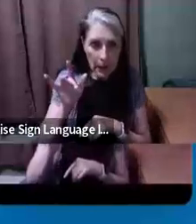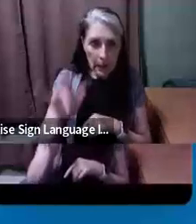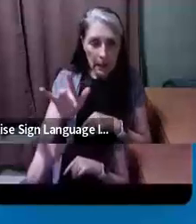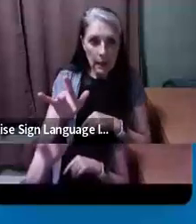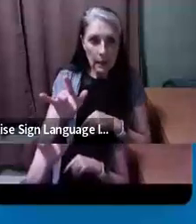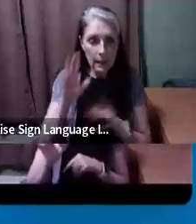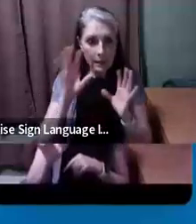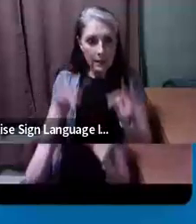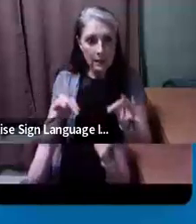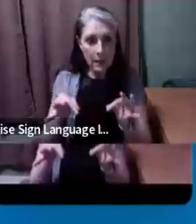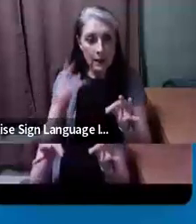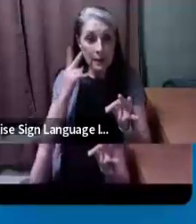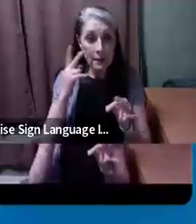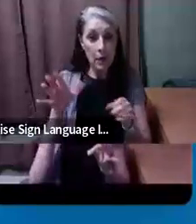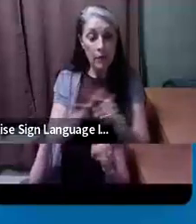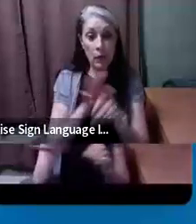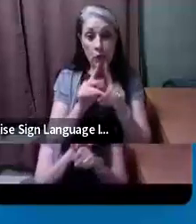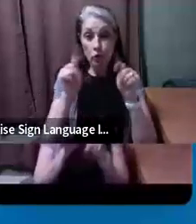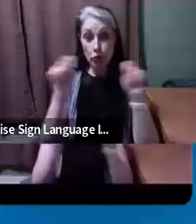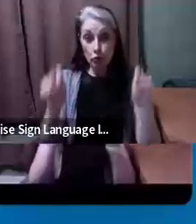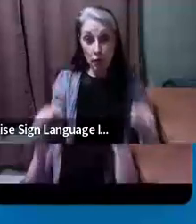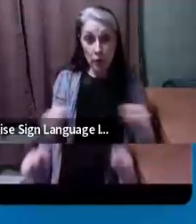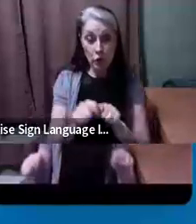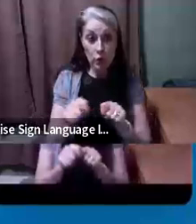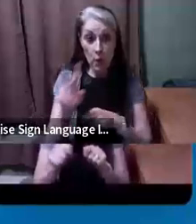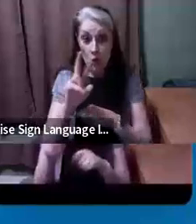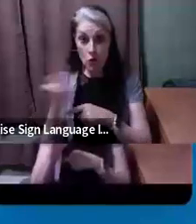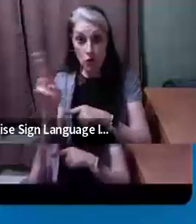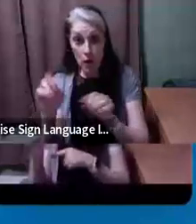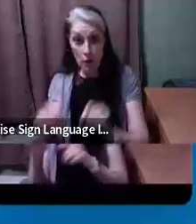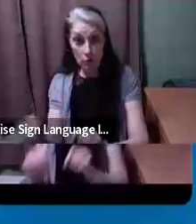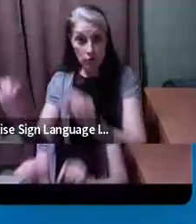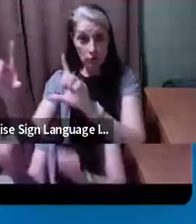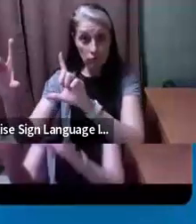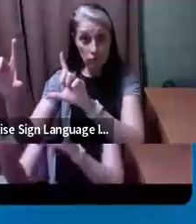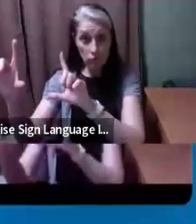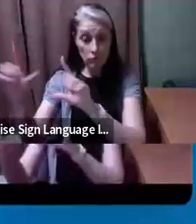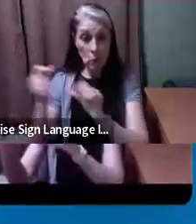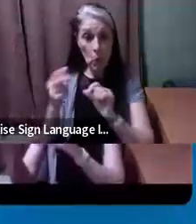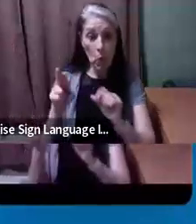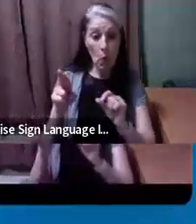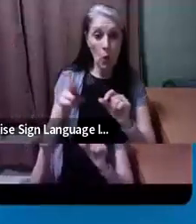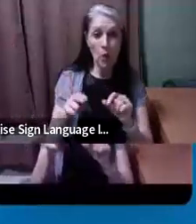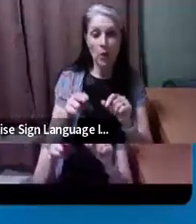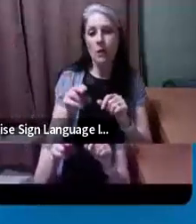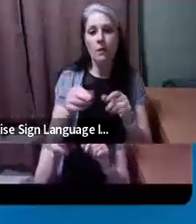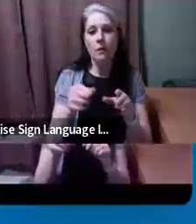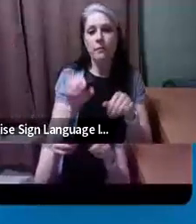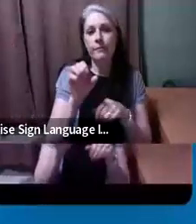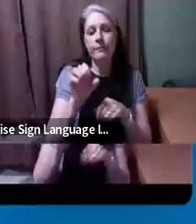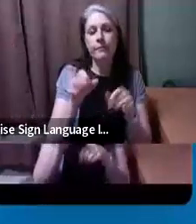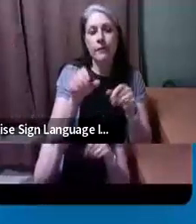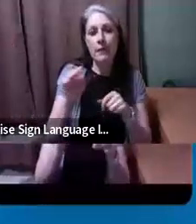choose to see a full transcript show up on your right-hand side of your screen, or you can get the subtitle settings.